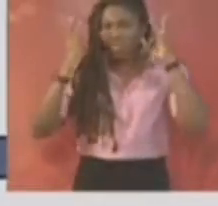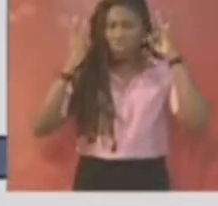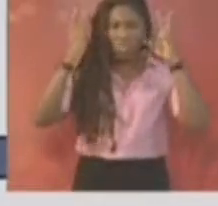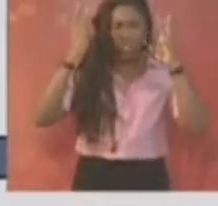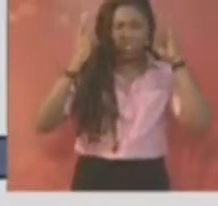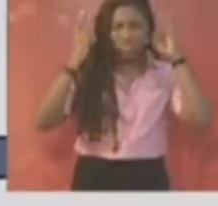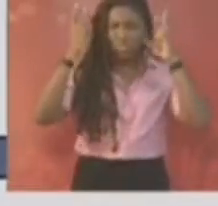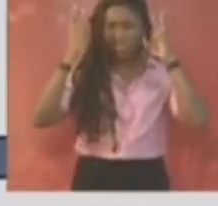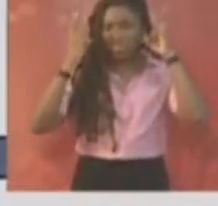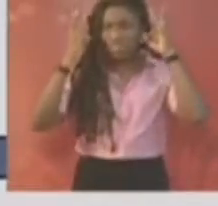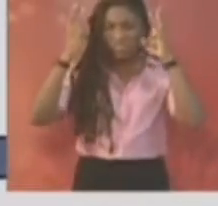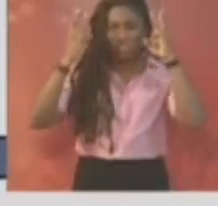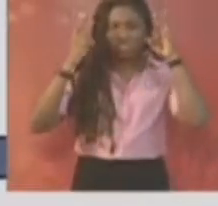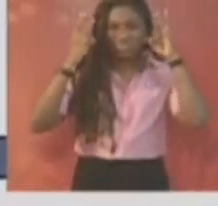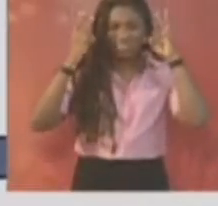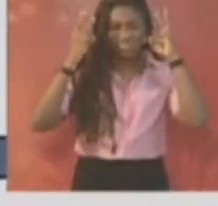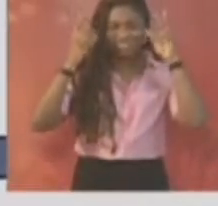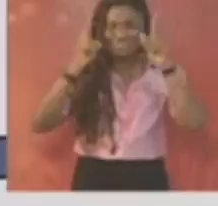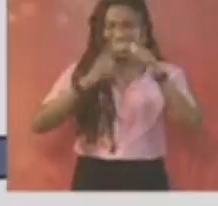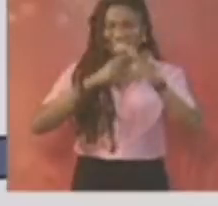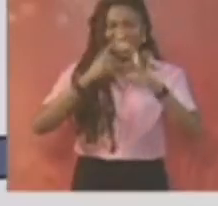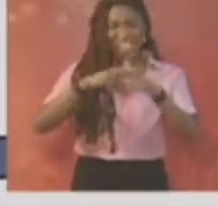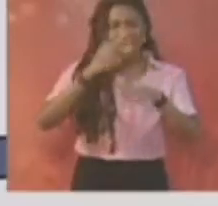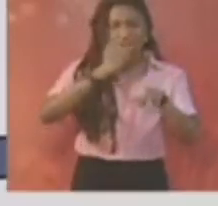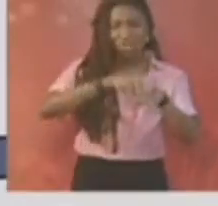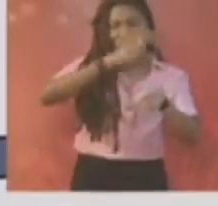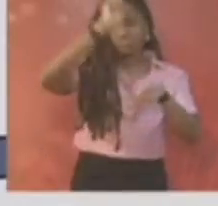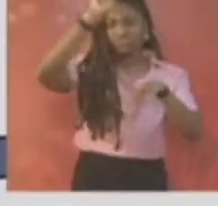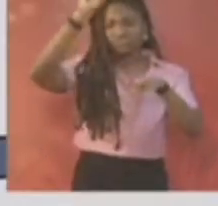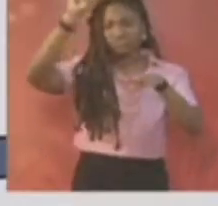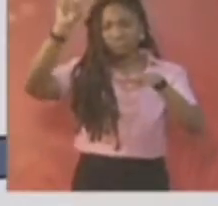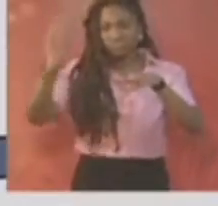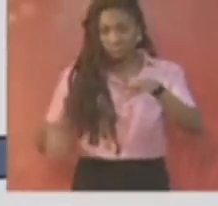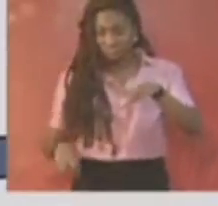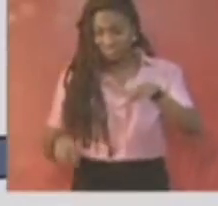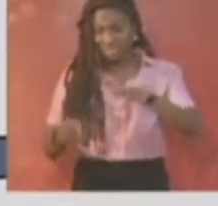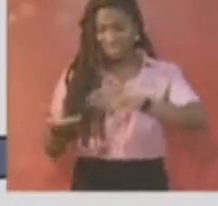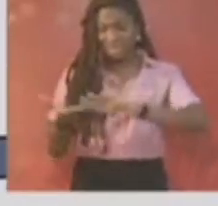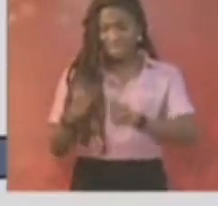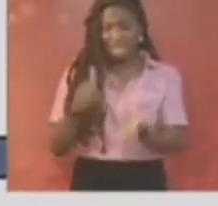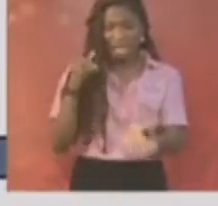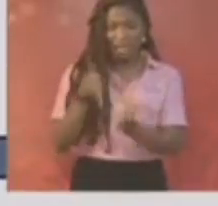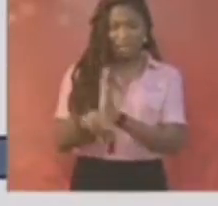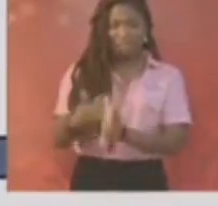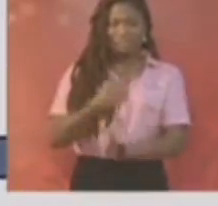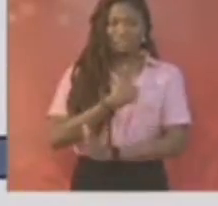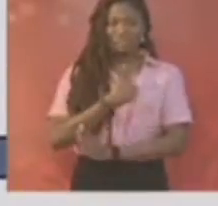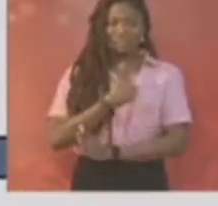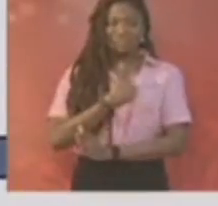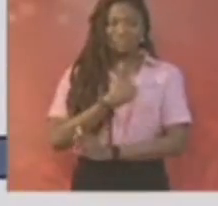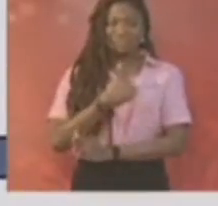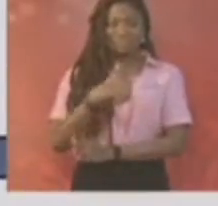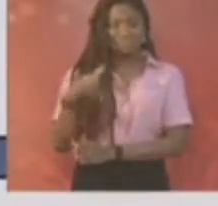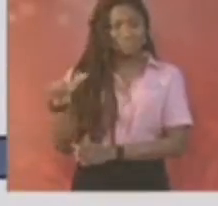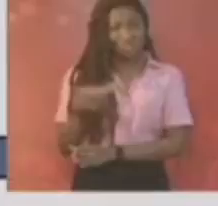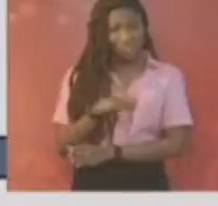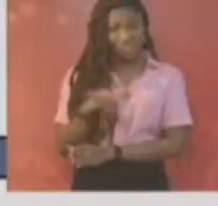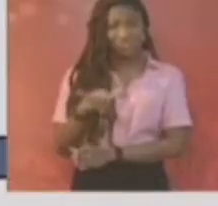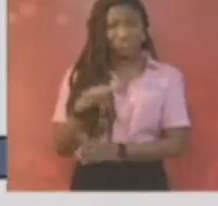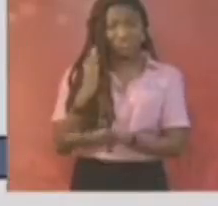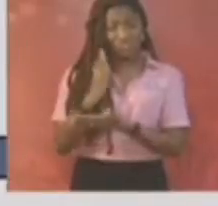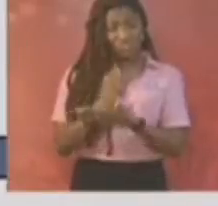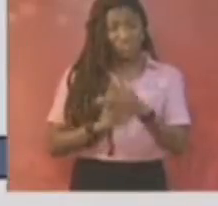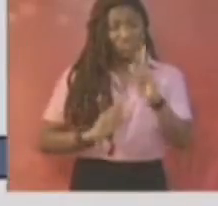jumped from the third floor at that hospital. We've also seen people who, in fearing